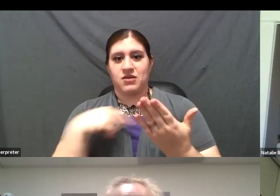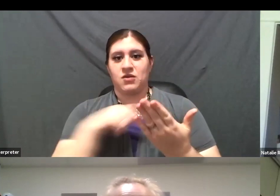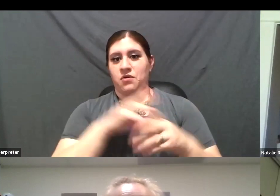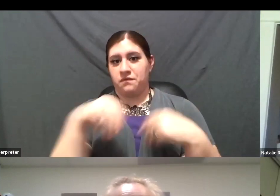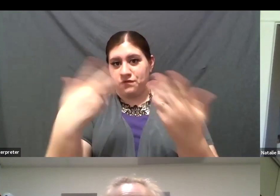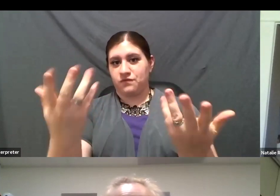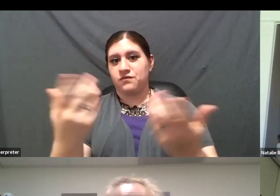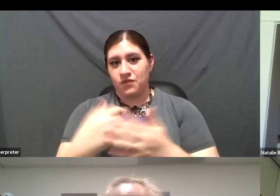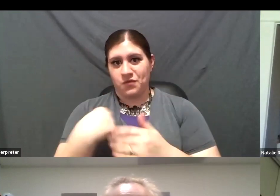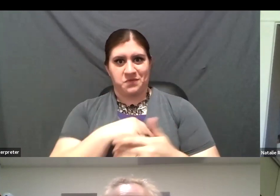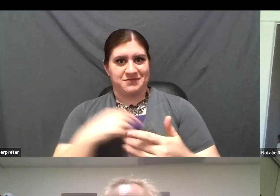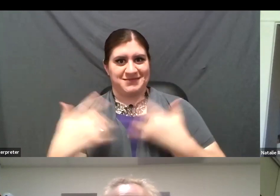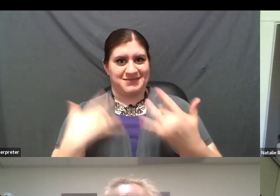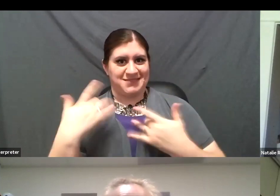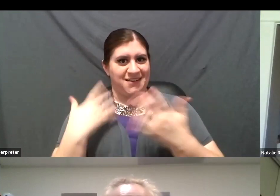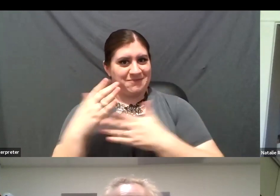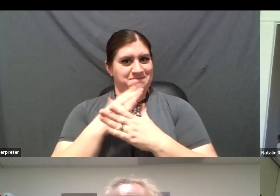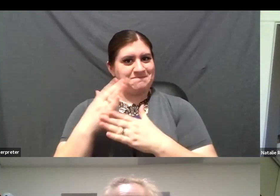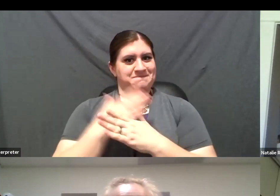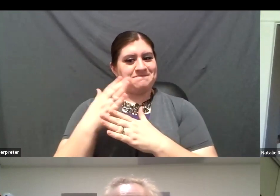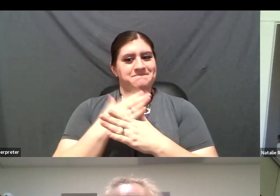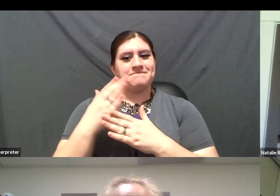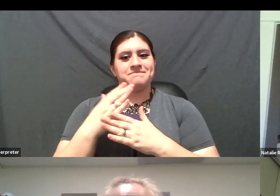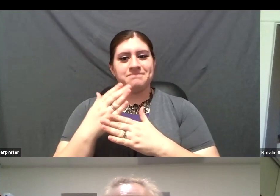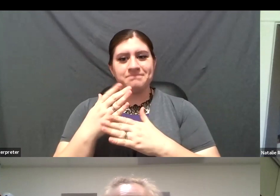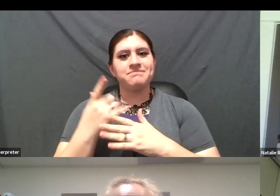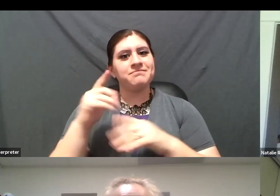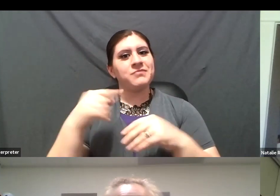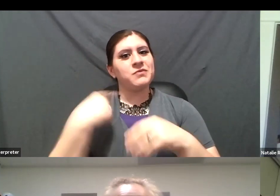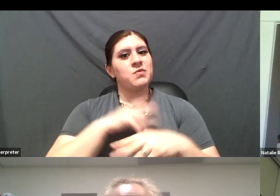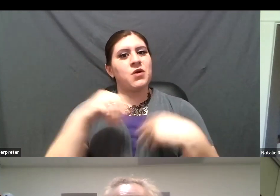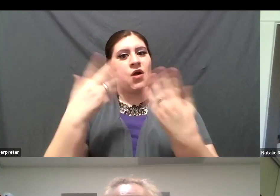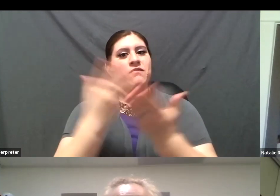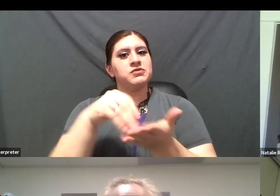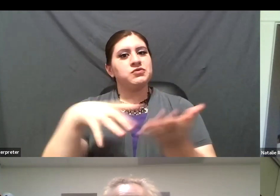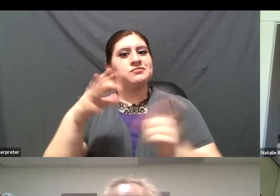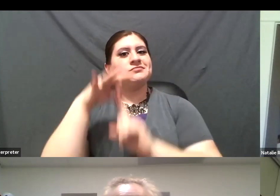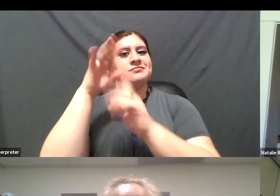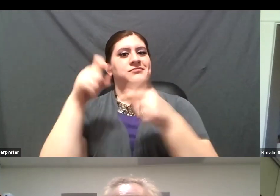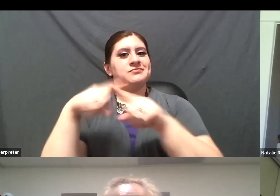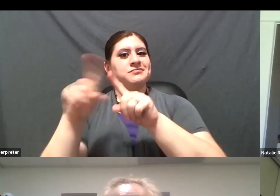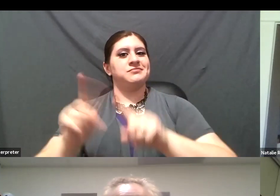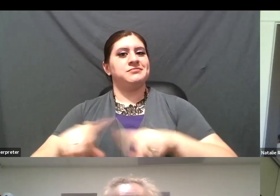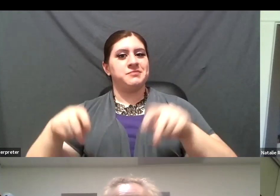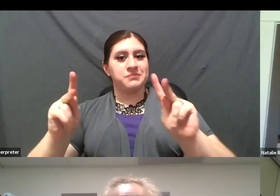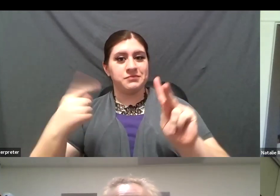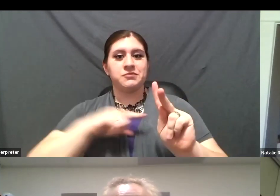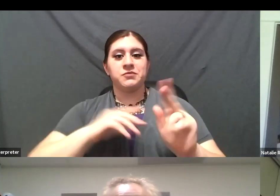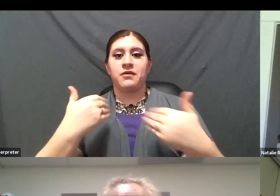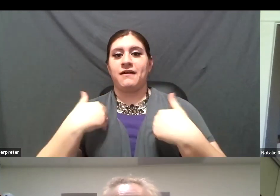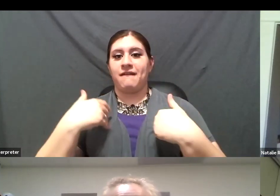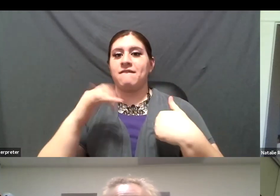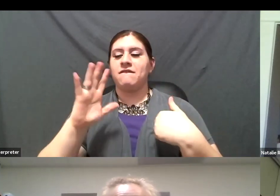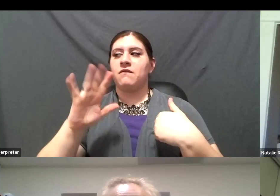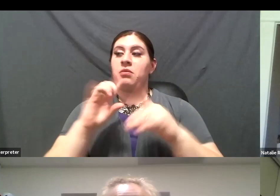are excited about and that offer students some unique opportunities. The department